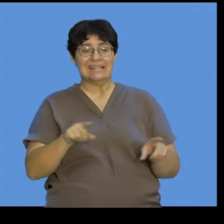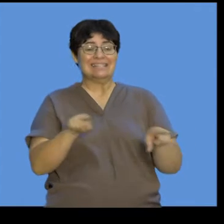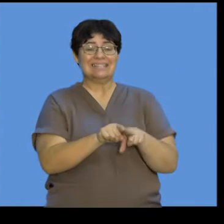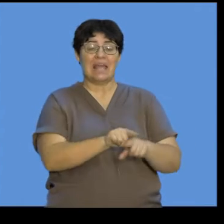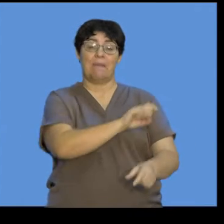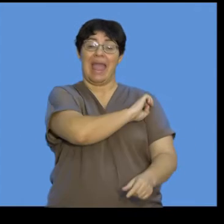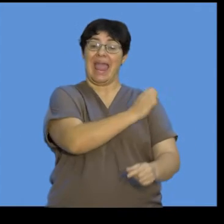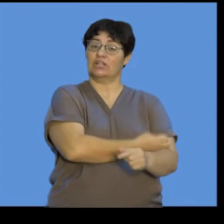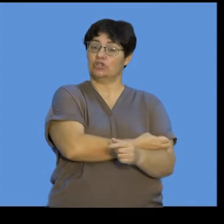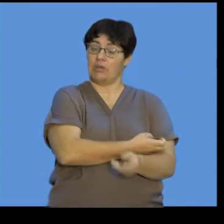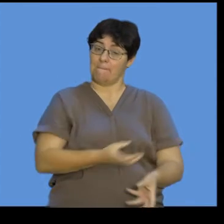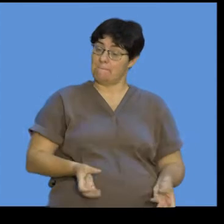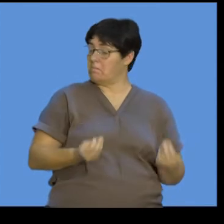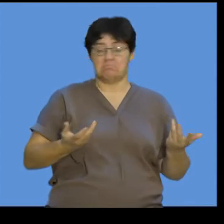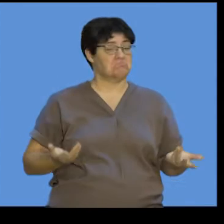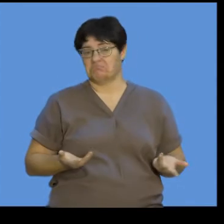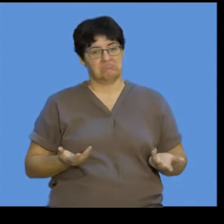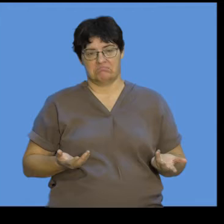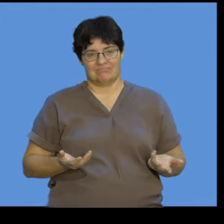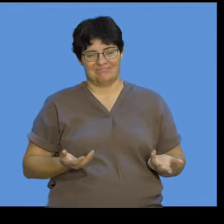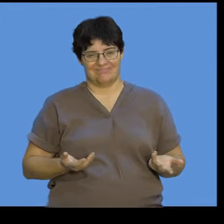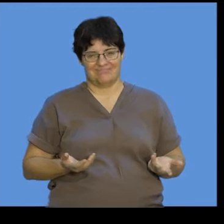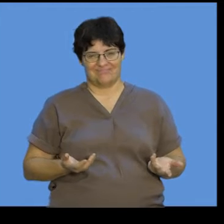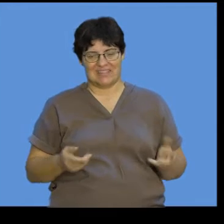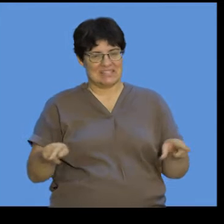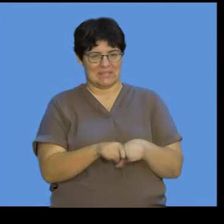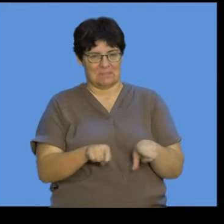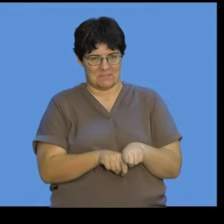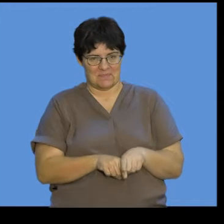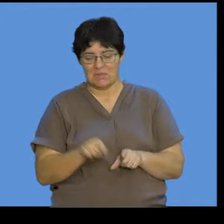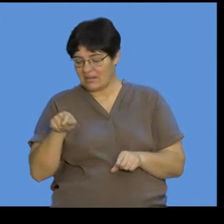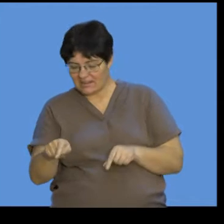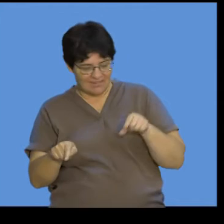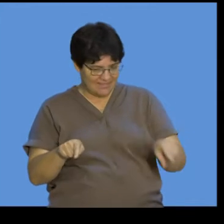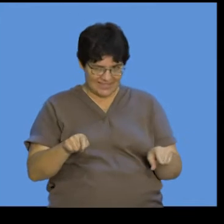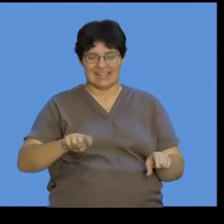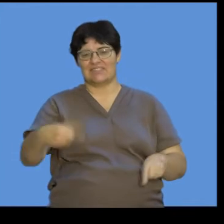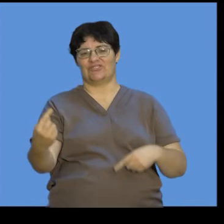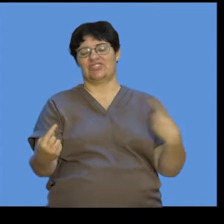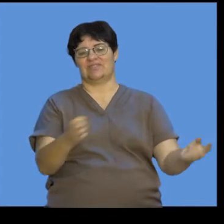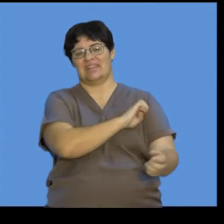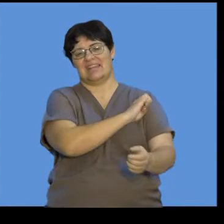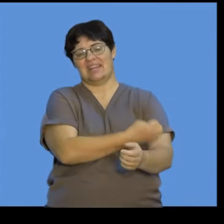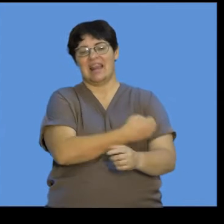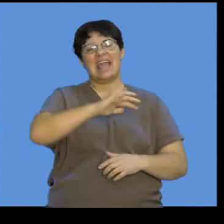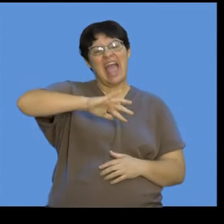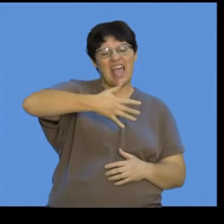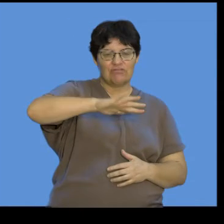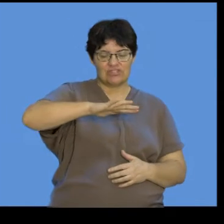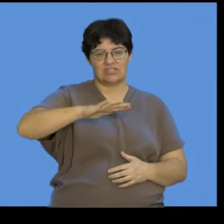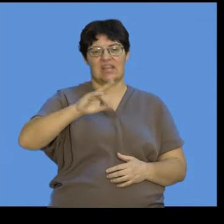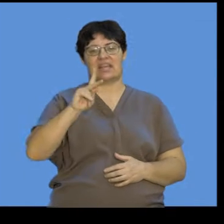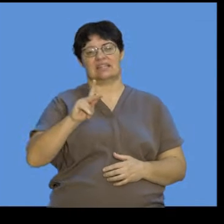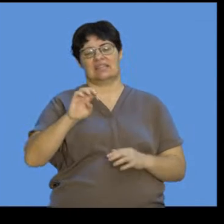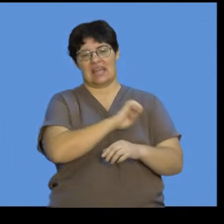Okay, the amount of energy is not the same. Hence, we talk about the average kinetic energy, which is related to the